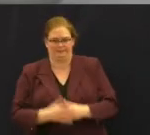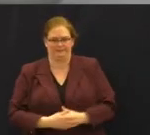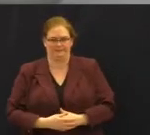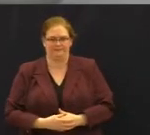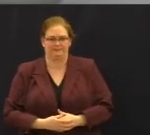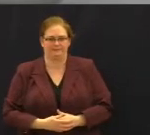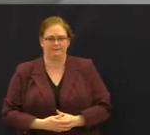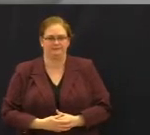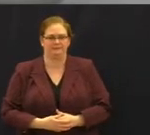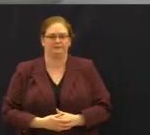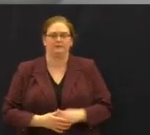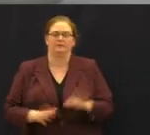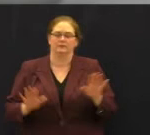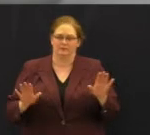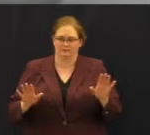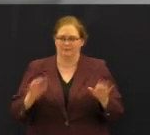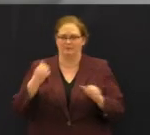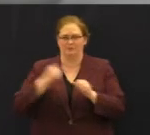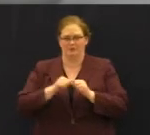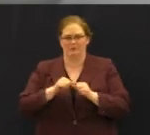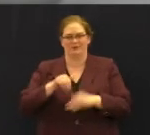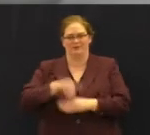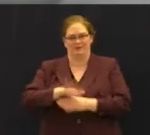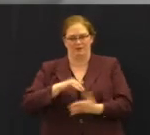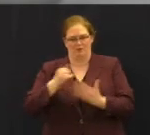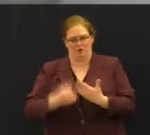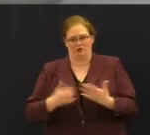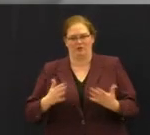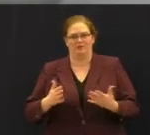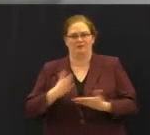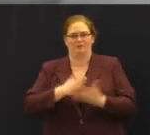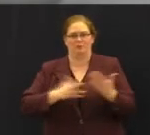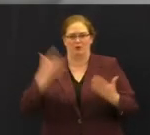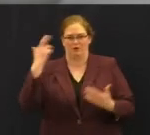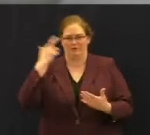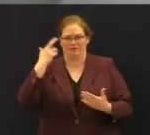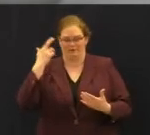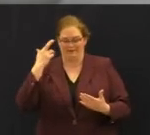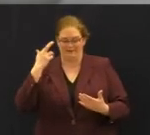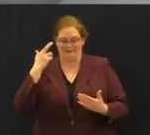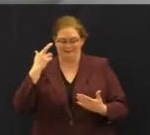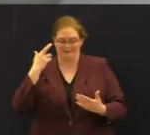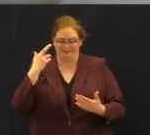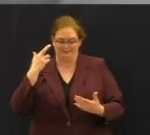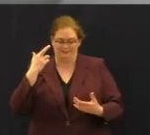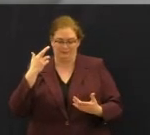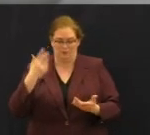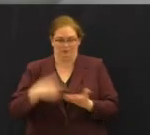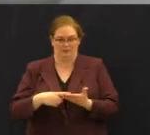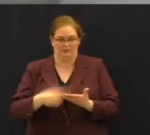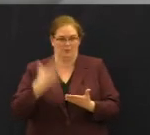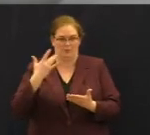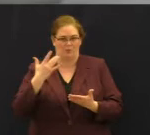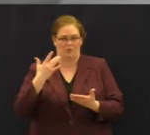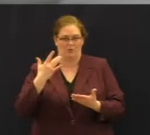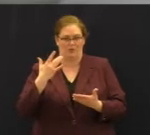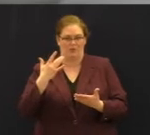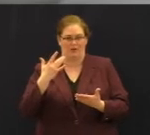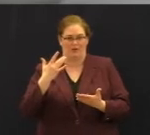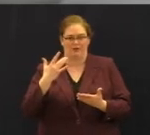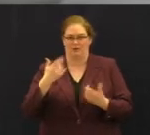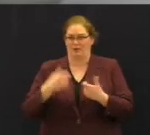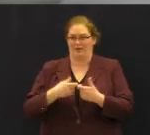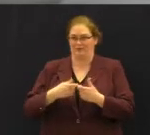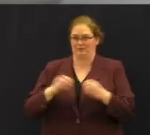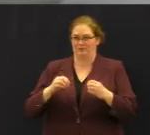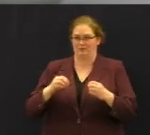Now, keeping that in mind, being a nighttime project, part of the reason this next thing I'm going to get into is why we didn't receive any electrical bids is we